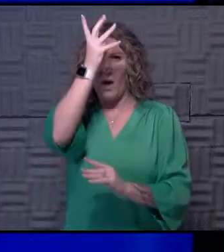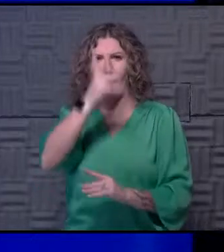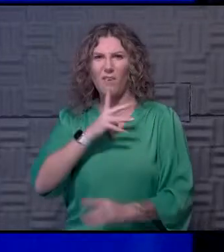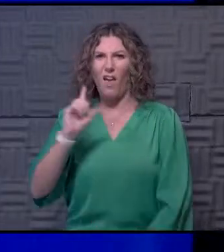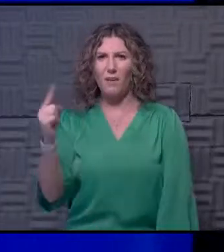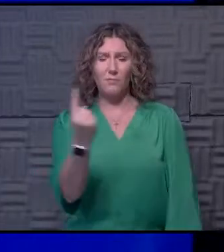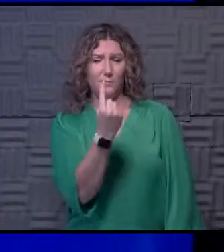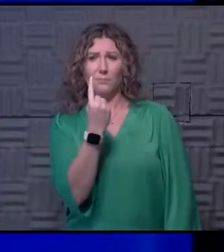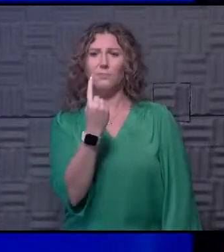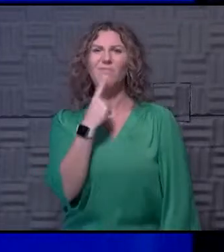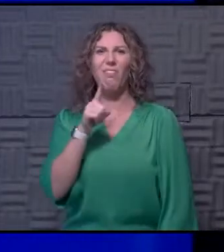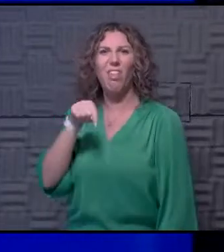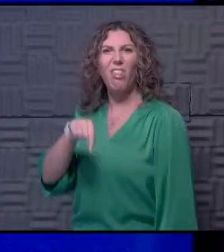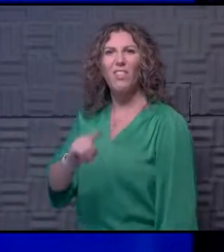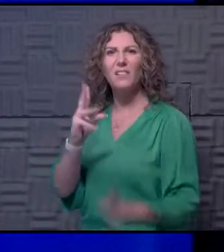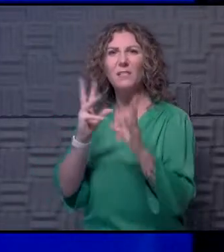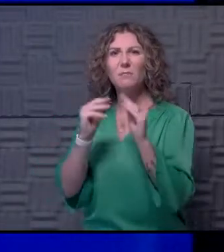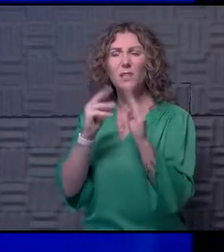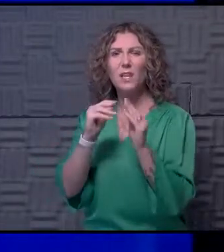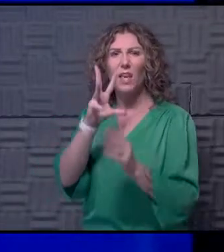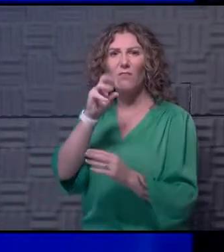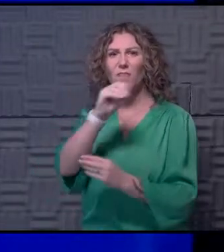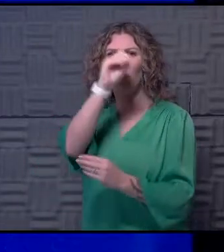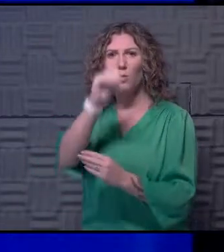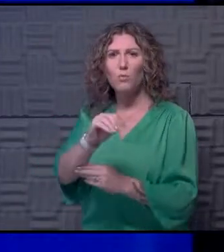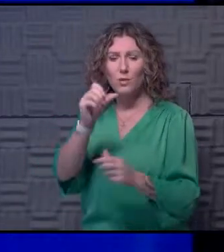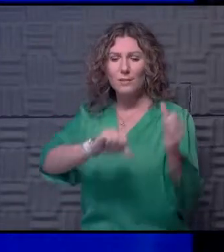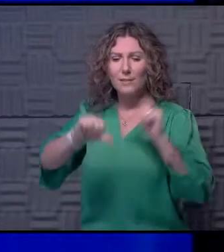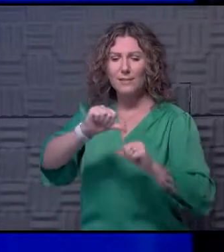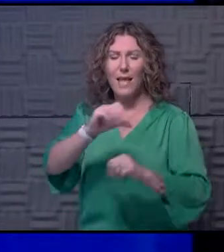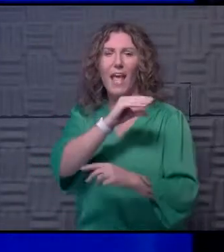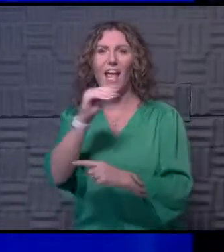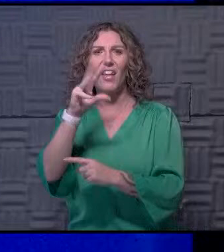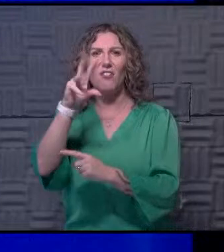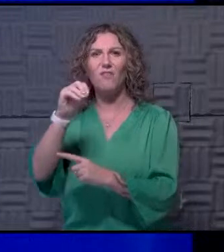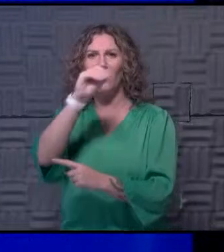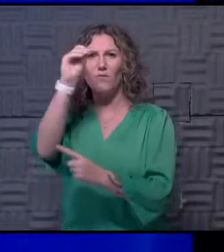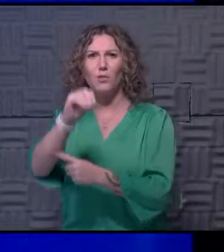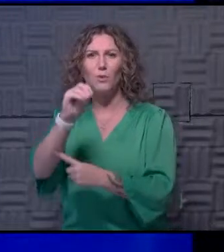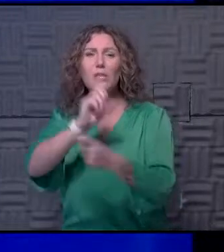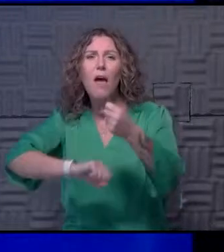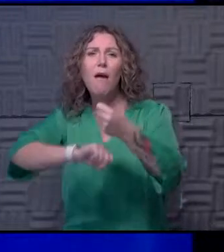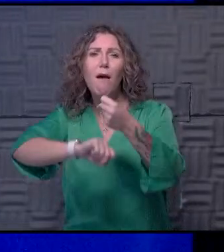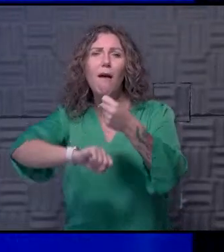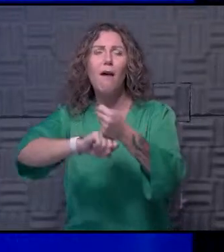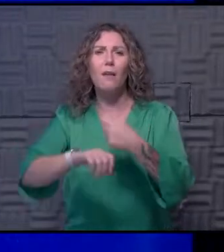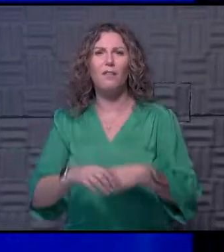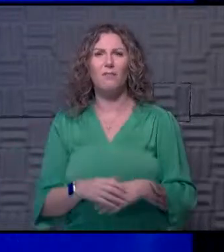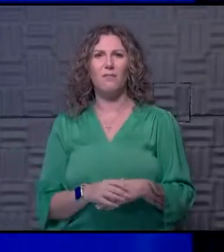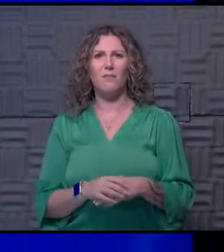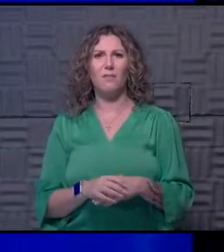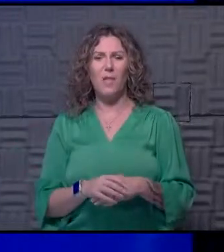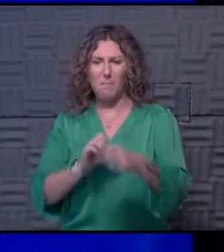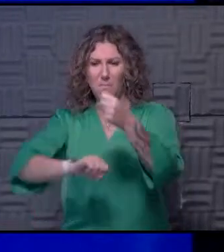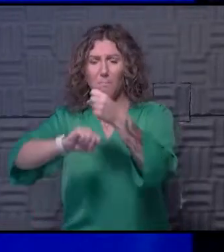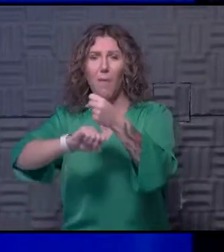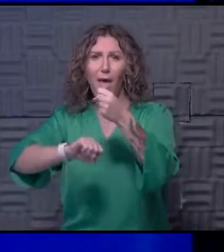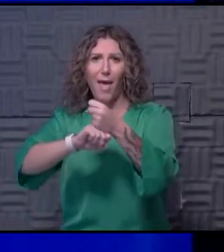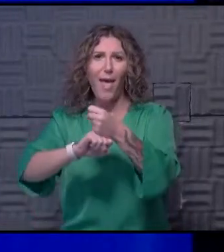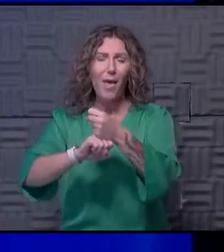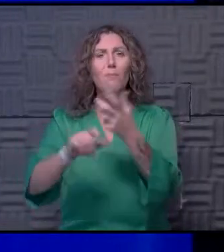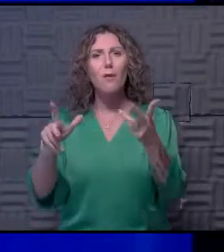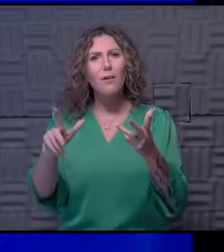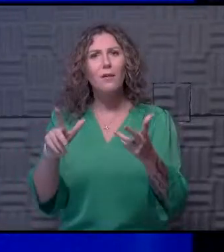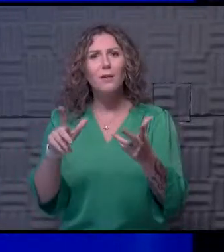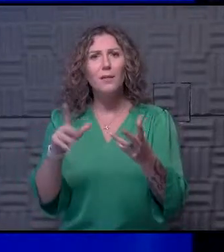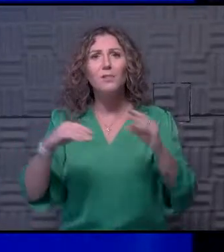to me and he said, you know, this meeting is 50% science and 50% pep rally. And the pep rally is more important